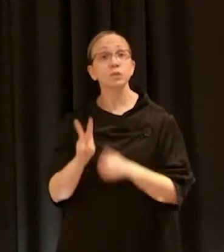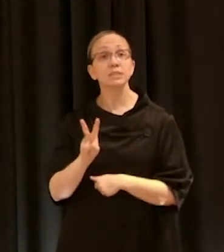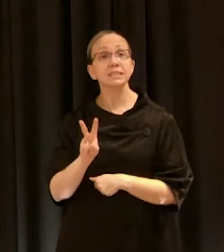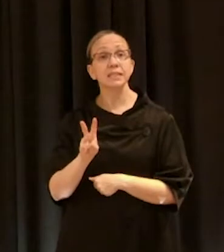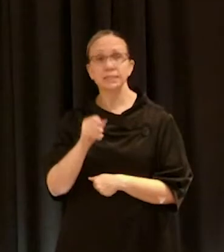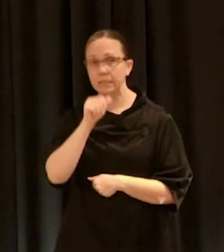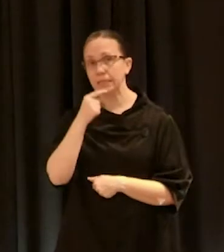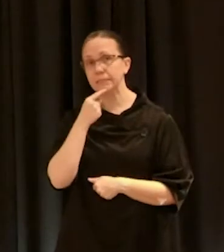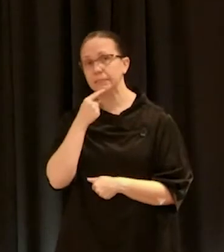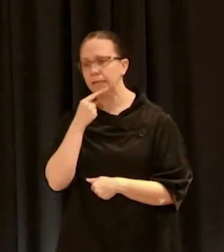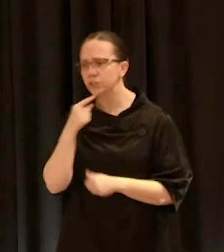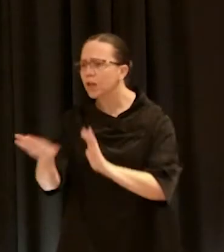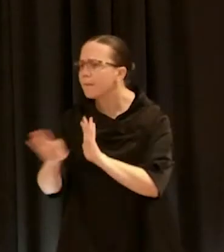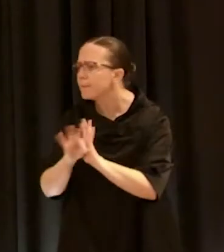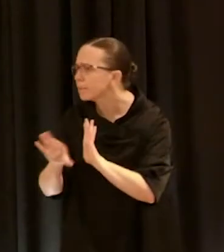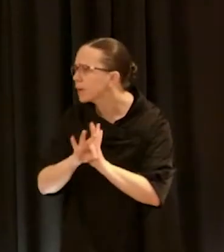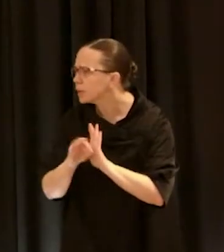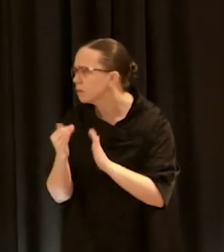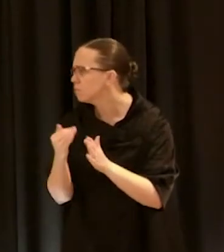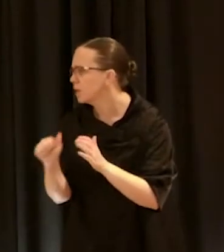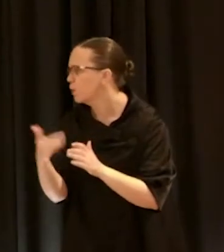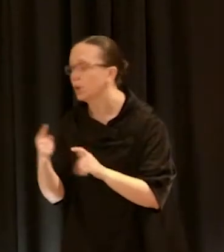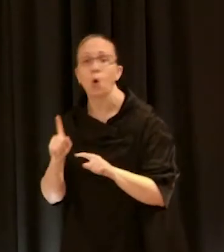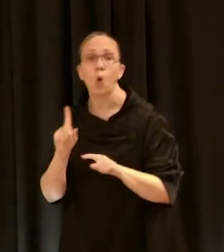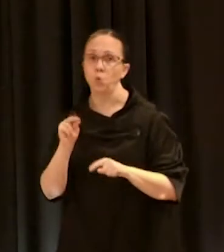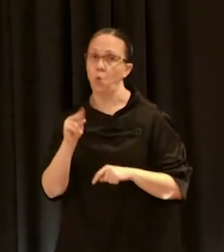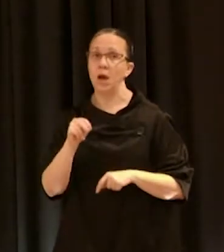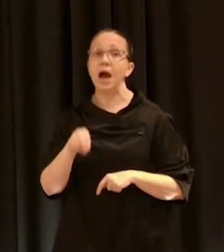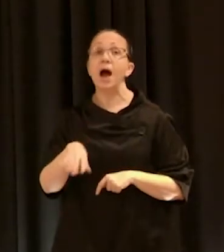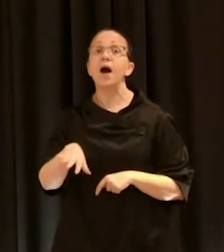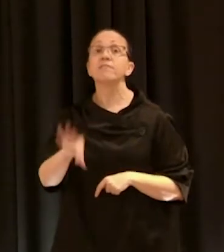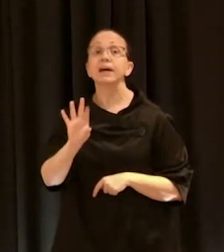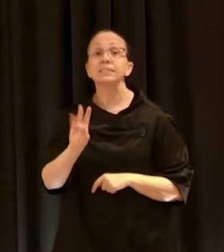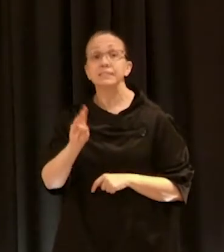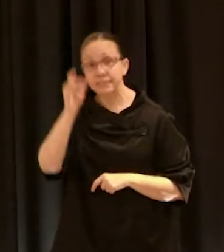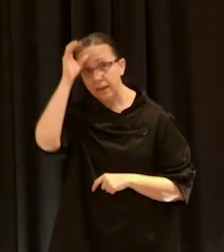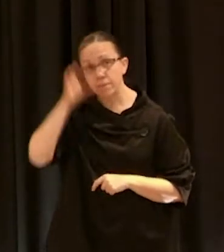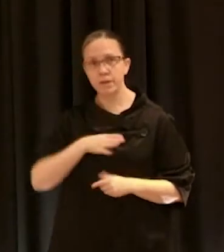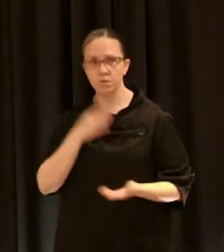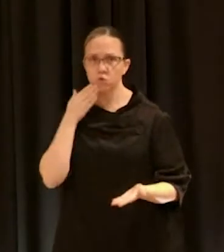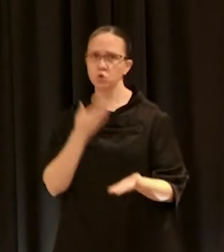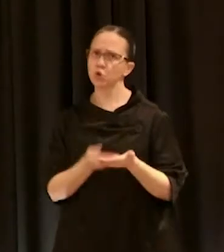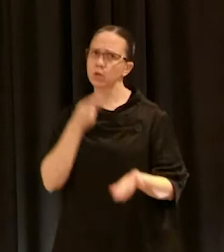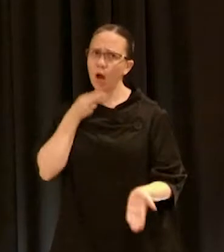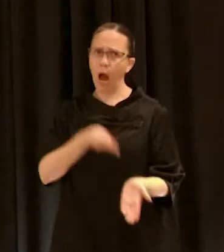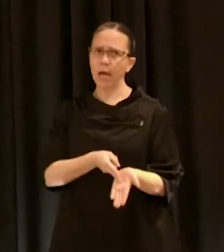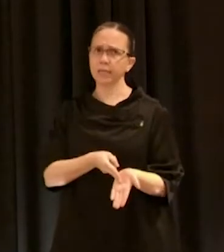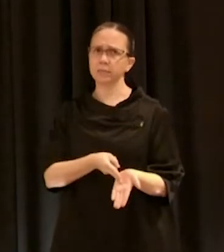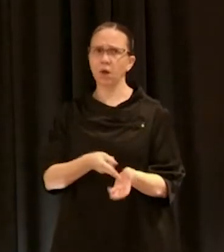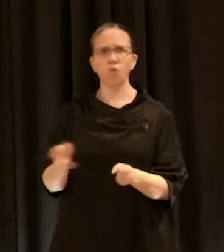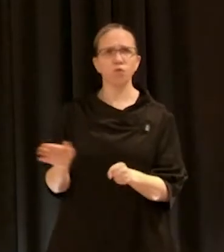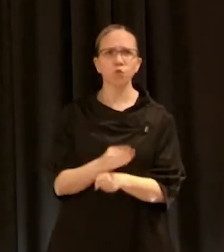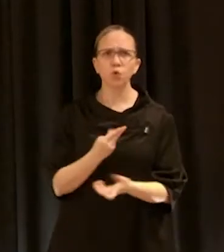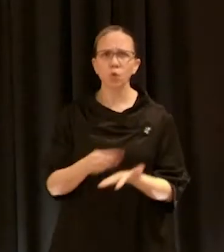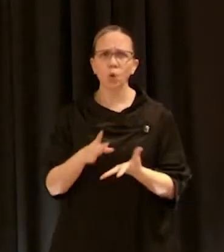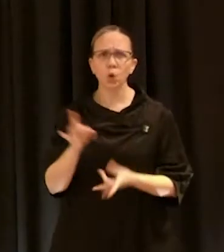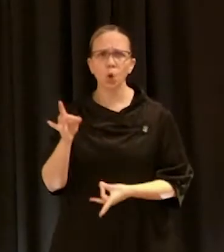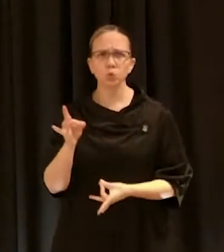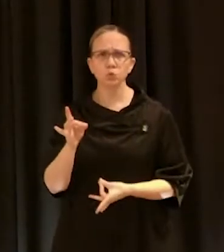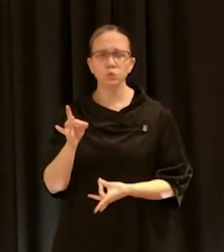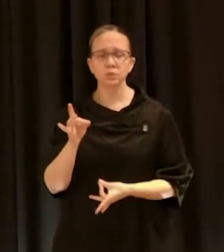6, he didn't say just anybody can do this. He said, I want you to find seven men of honest report that's full of the Holy